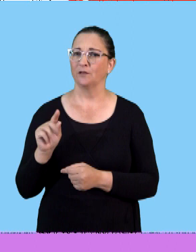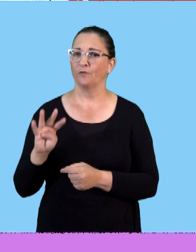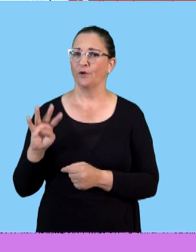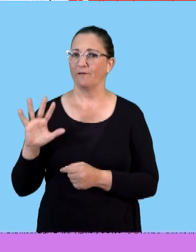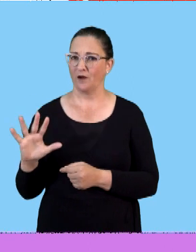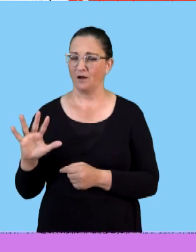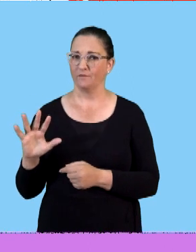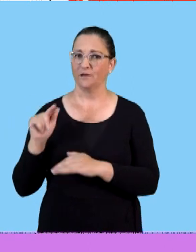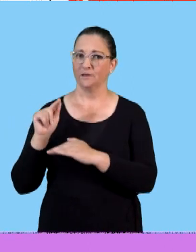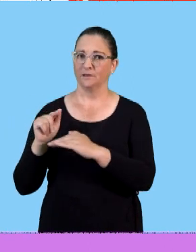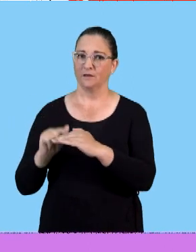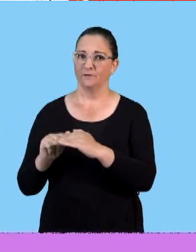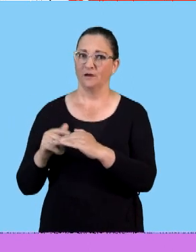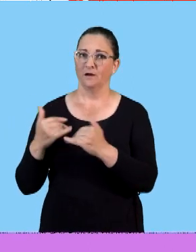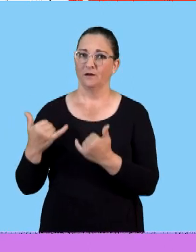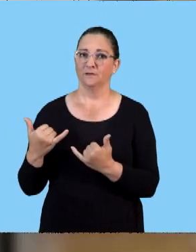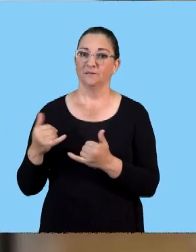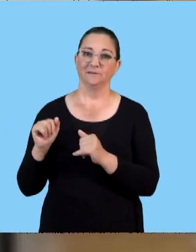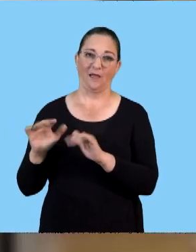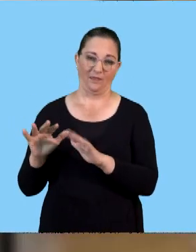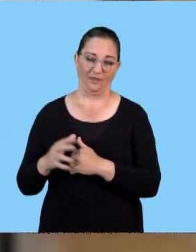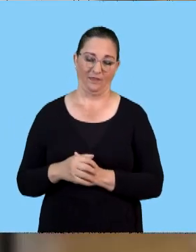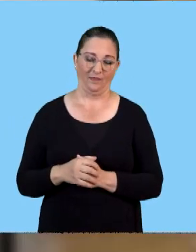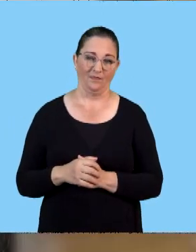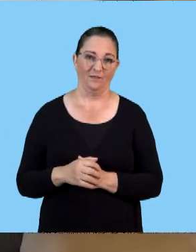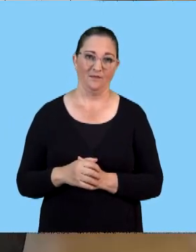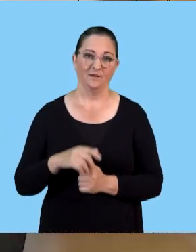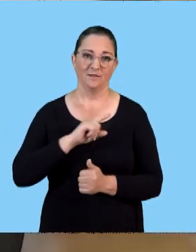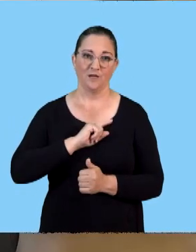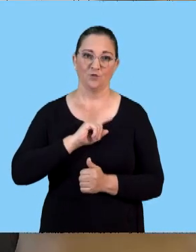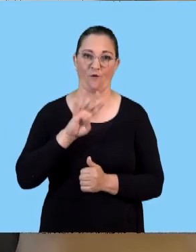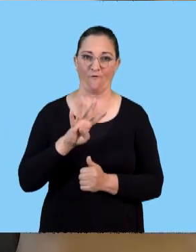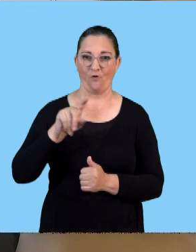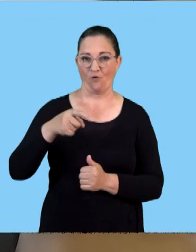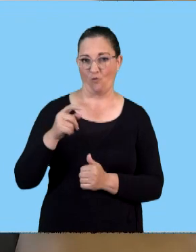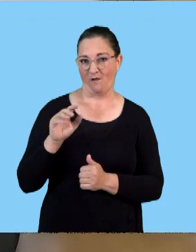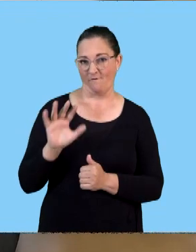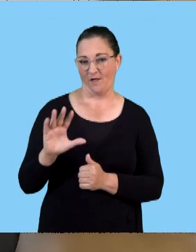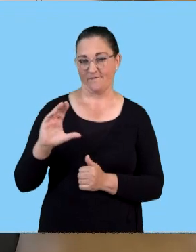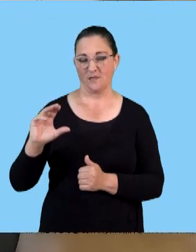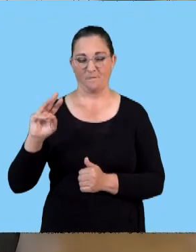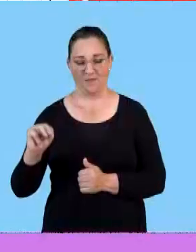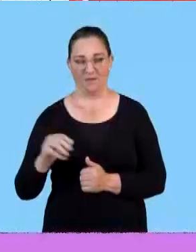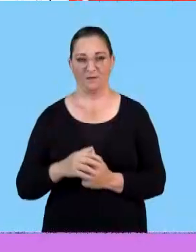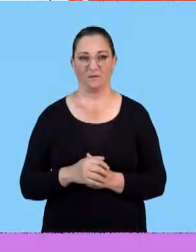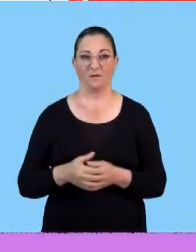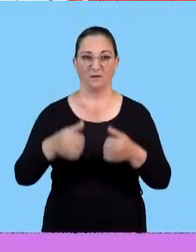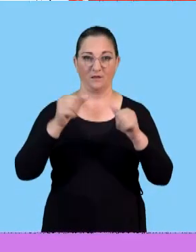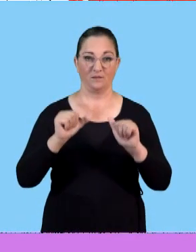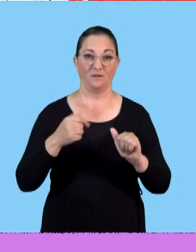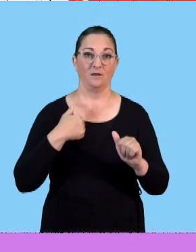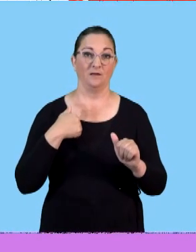that? I took my 45 and I divided it by the conversion factor of 10. Ended with